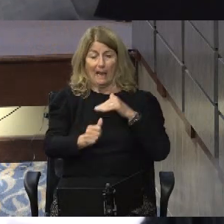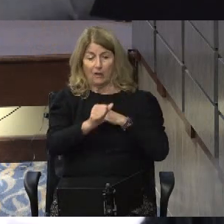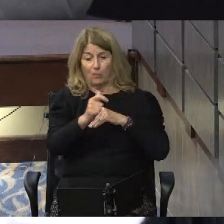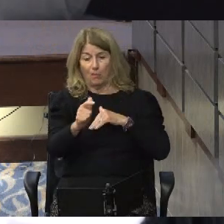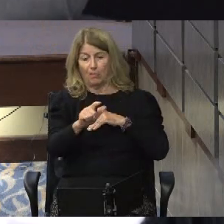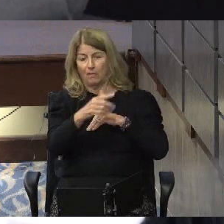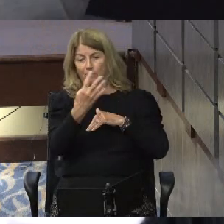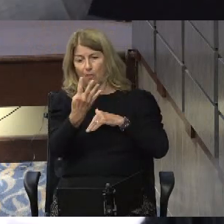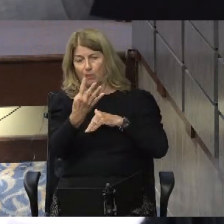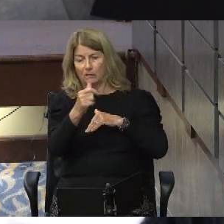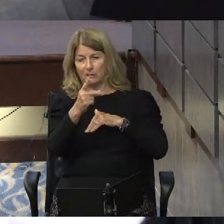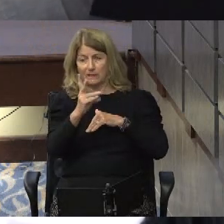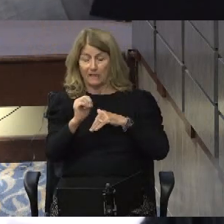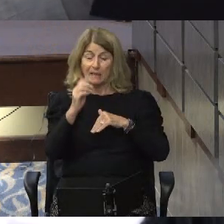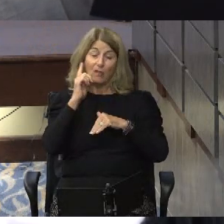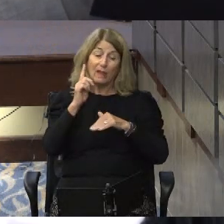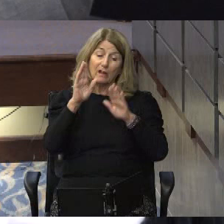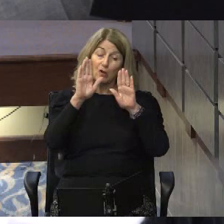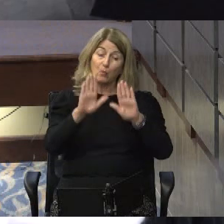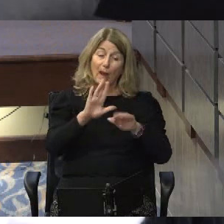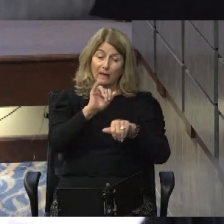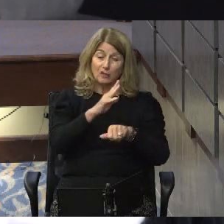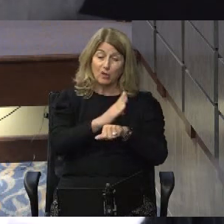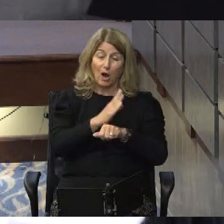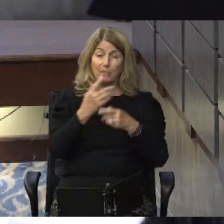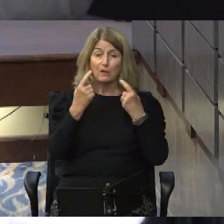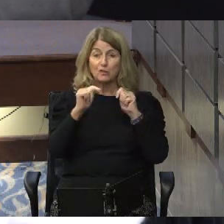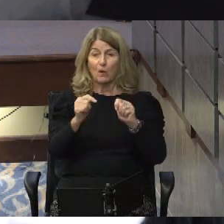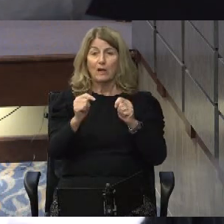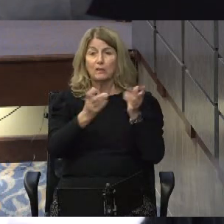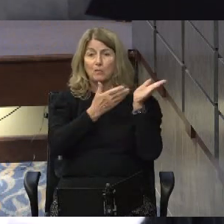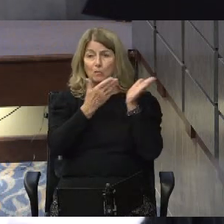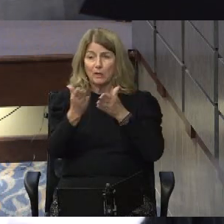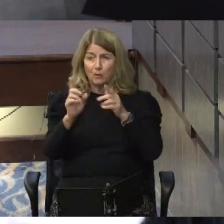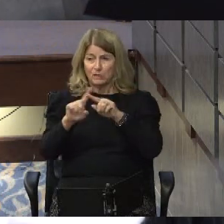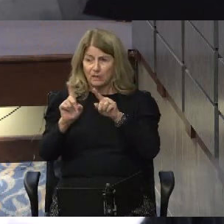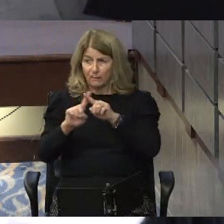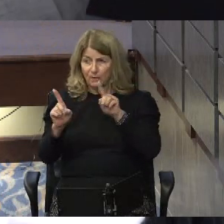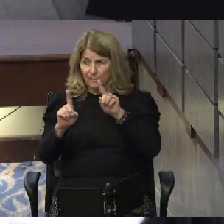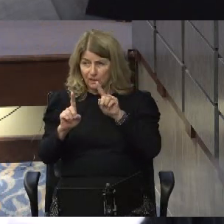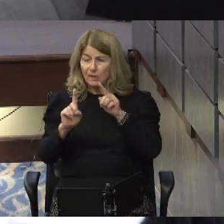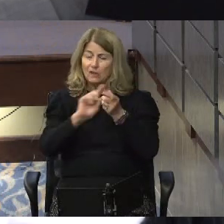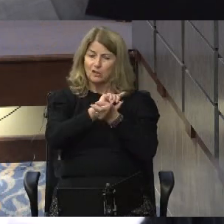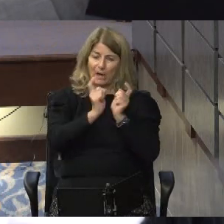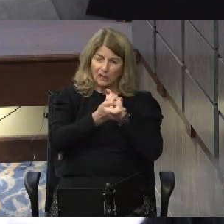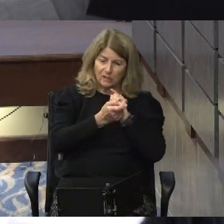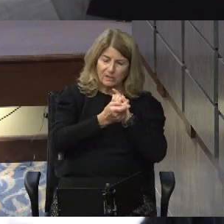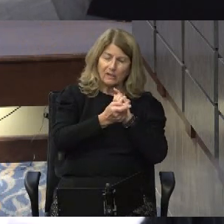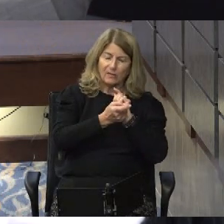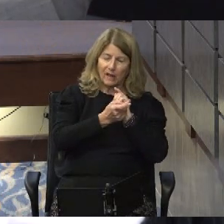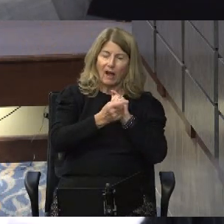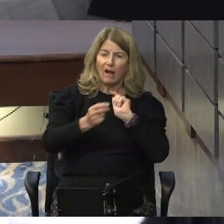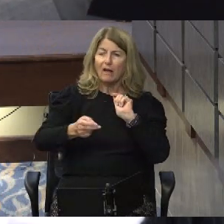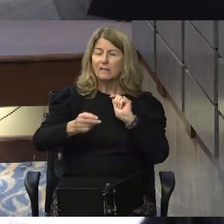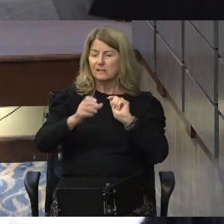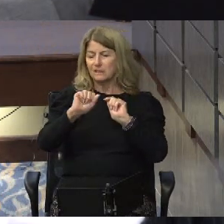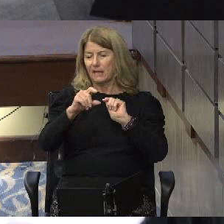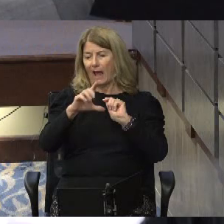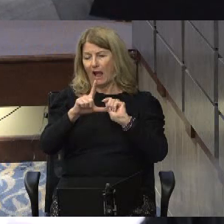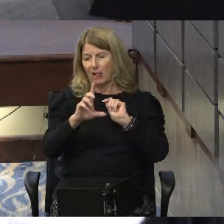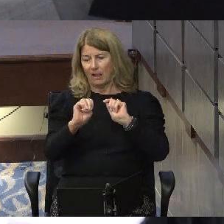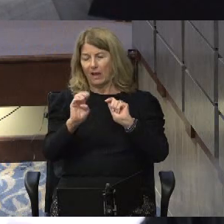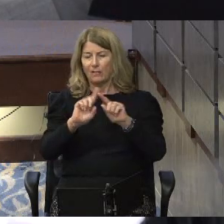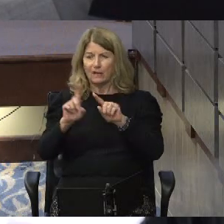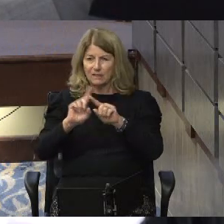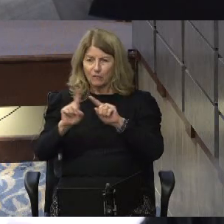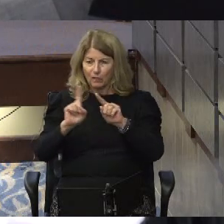I think they've done a great job here trying to bring you that different changes in scale, different changes in facade around it that help to